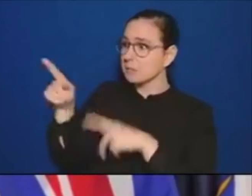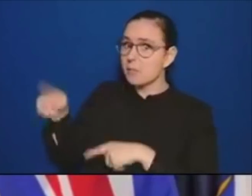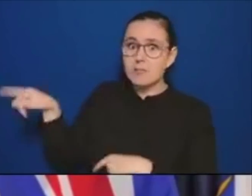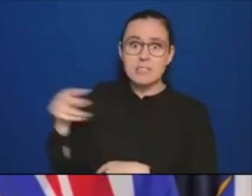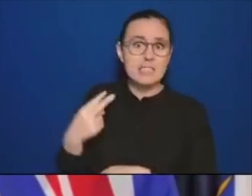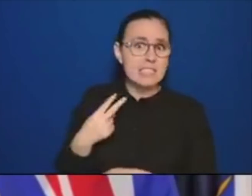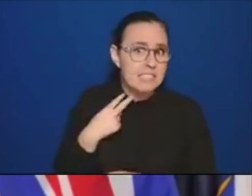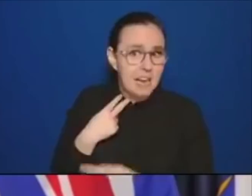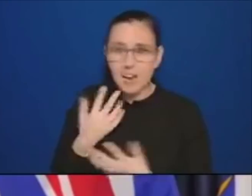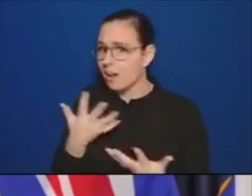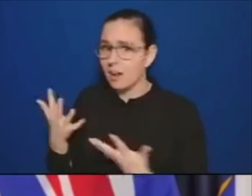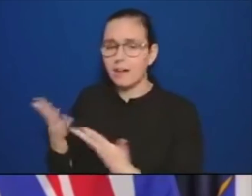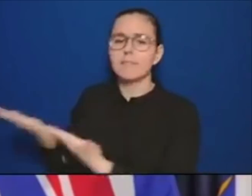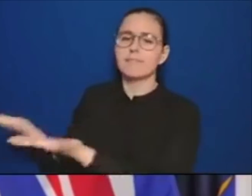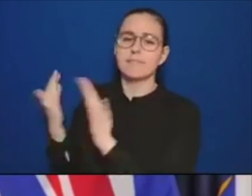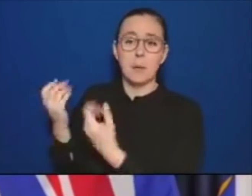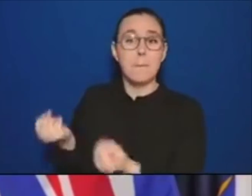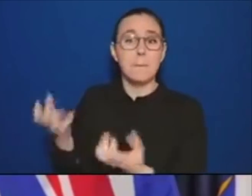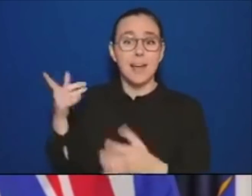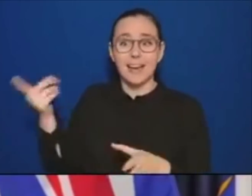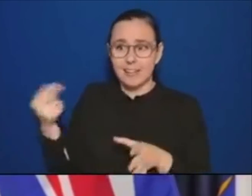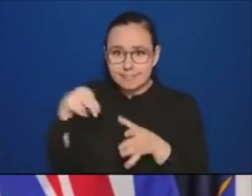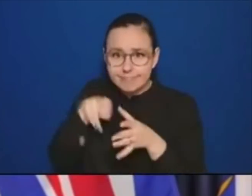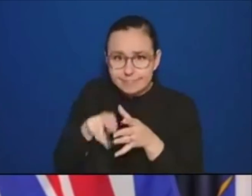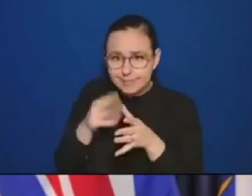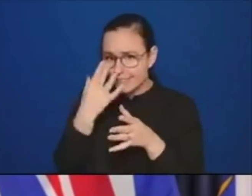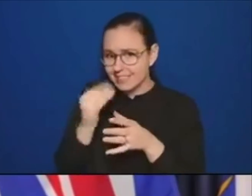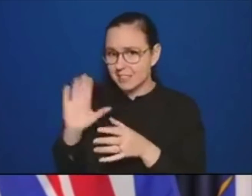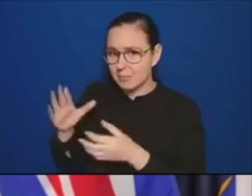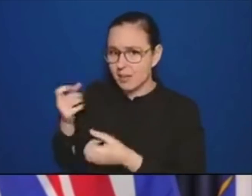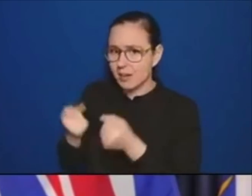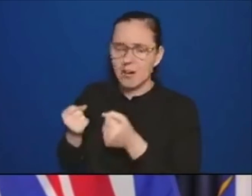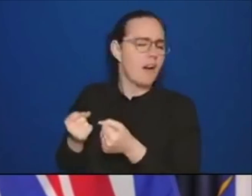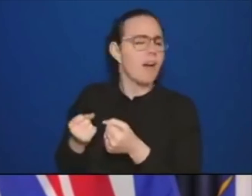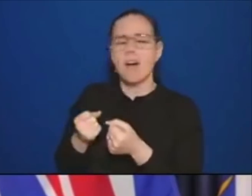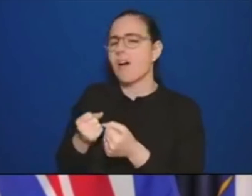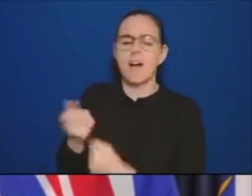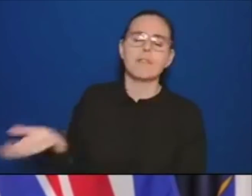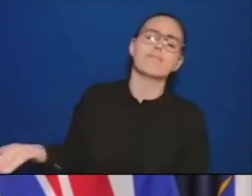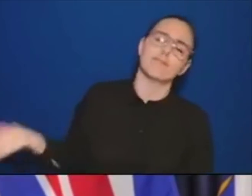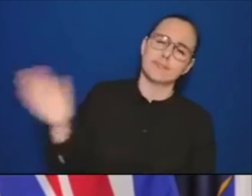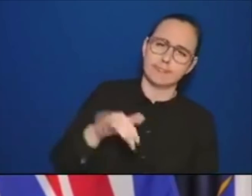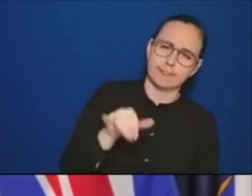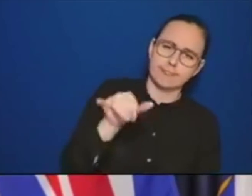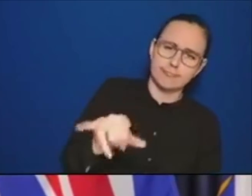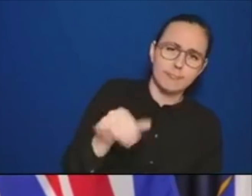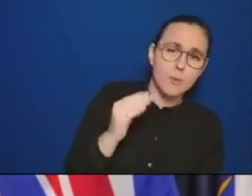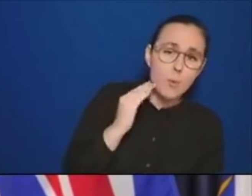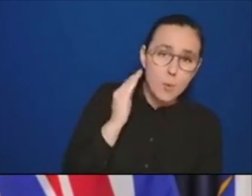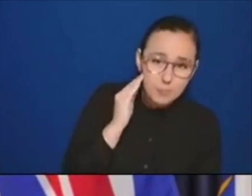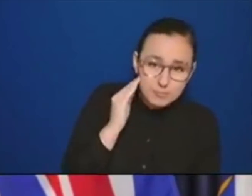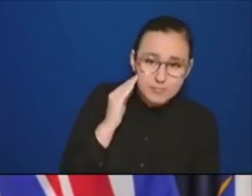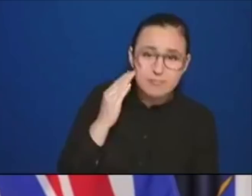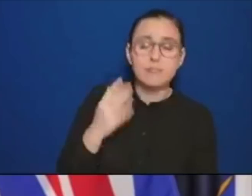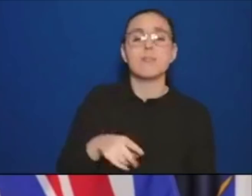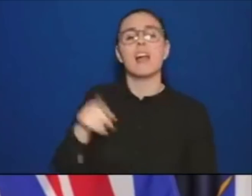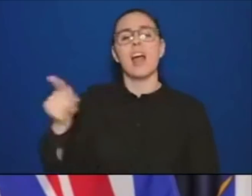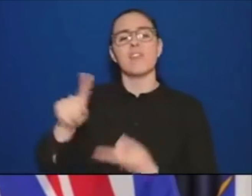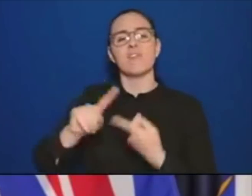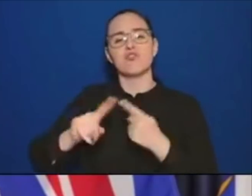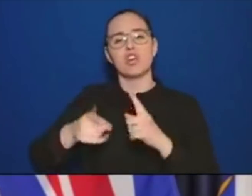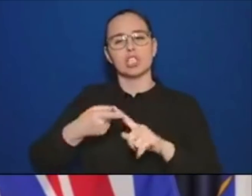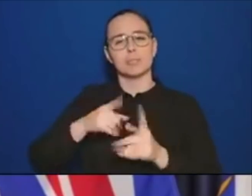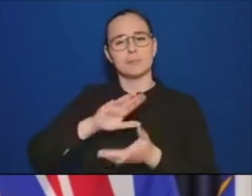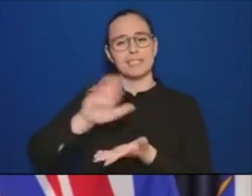cars. The Lillooet Friendship Centre provided meals and a warm place to stay for dozens more following the Highway 99